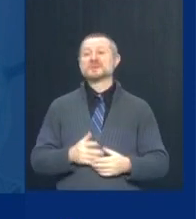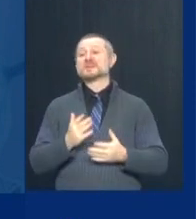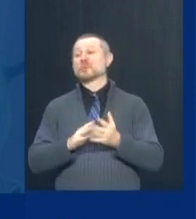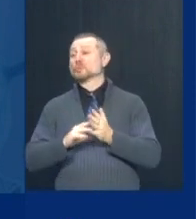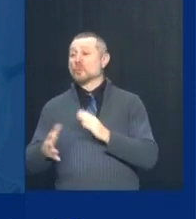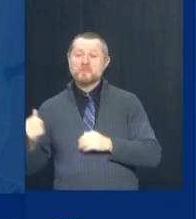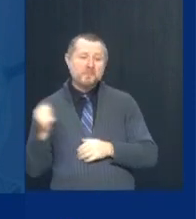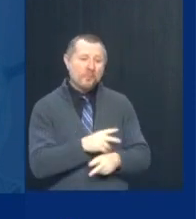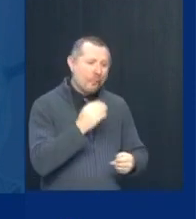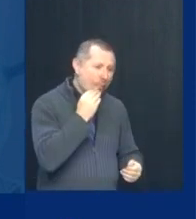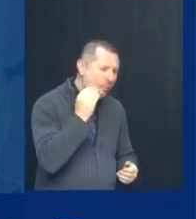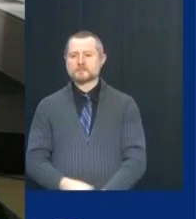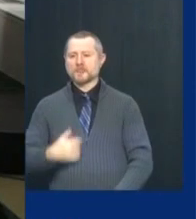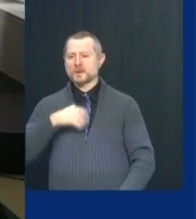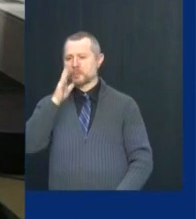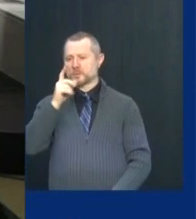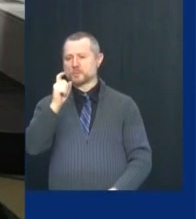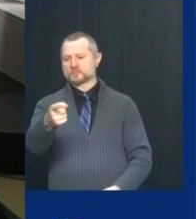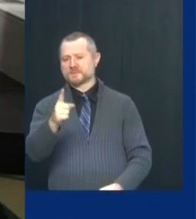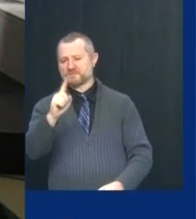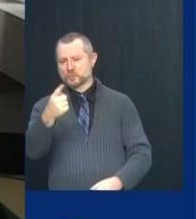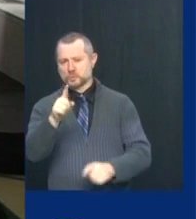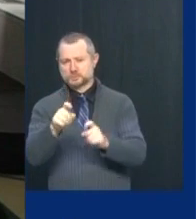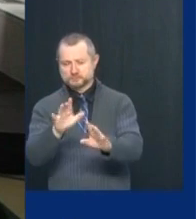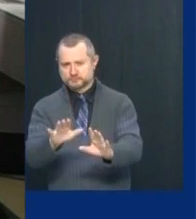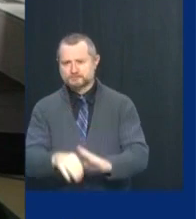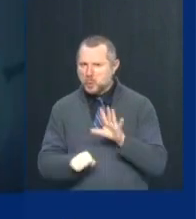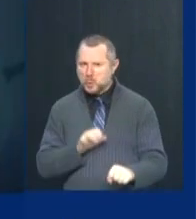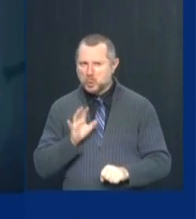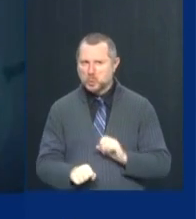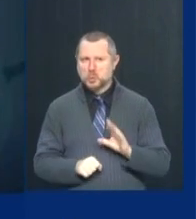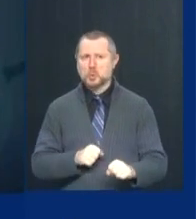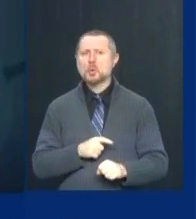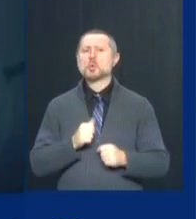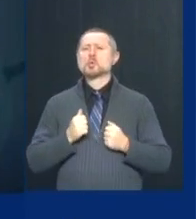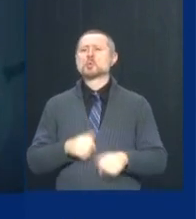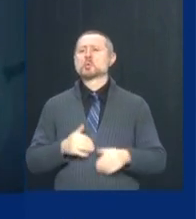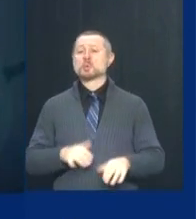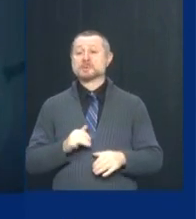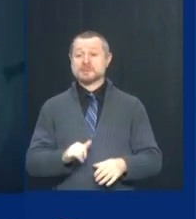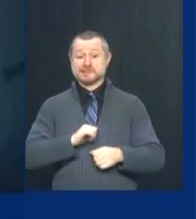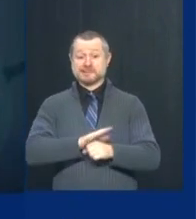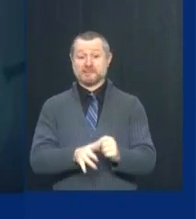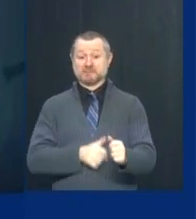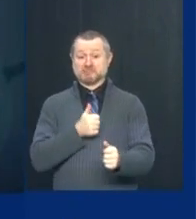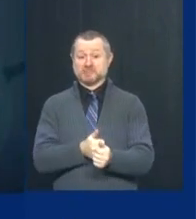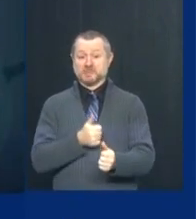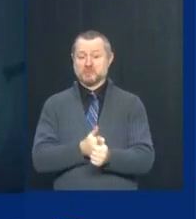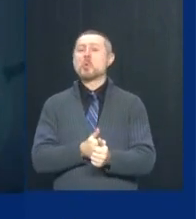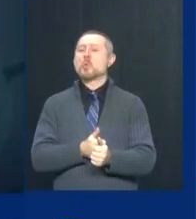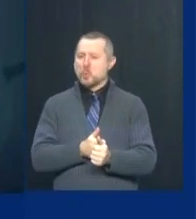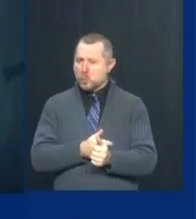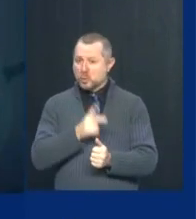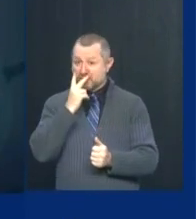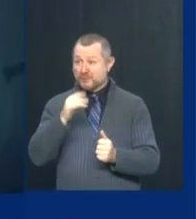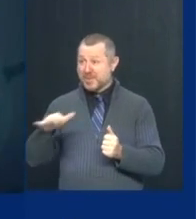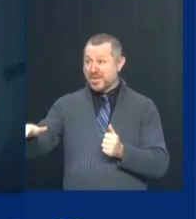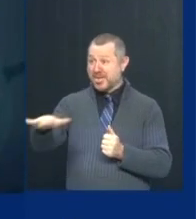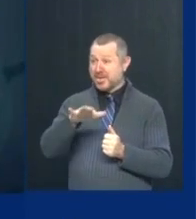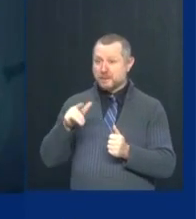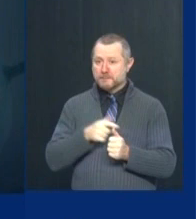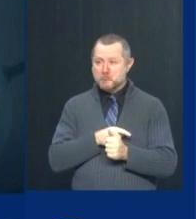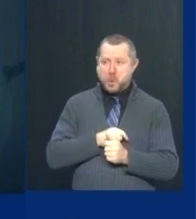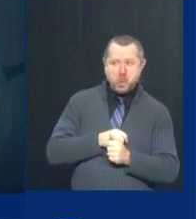Christmas music, even hummed a few bars, and likened COVID to the Grinch. The COVID Grinch sees this as the season of